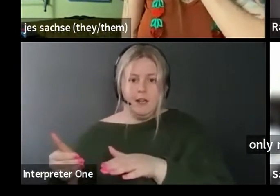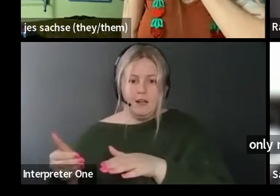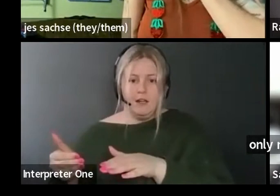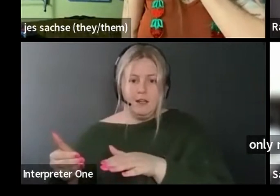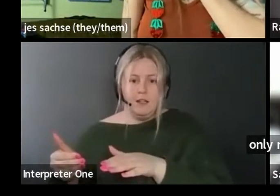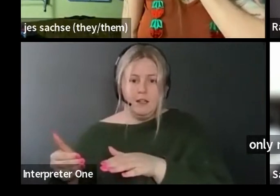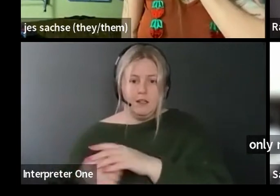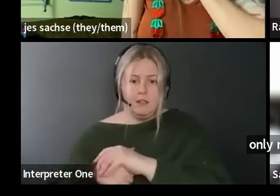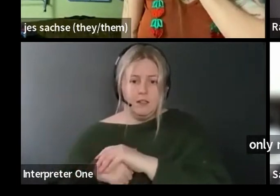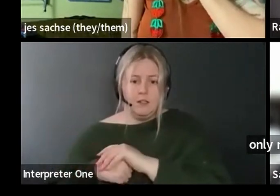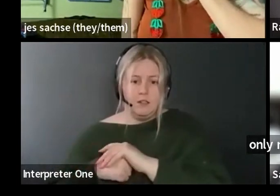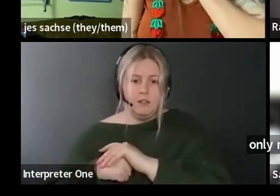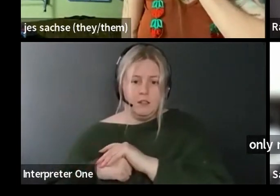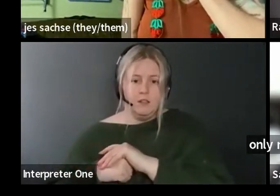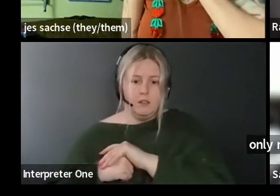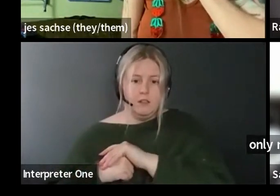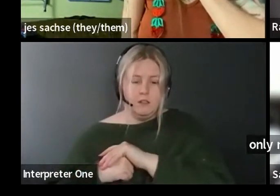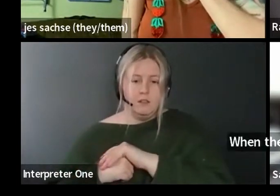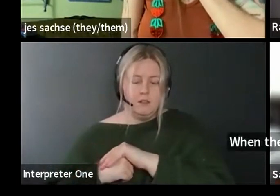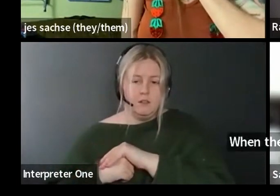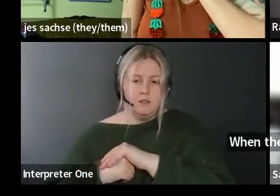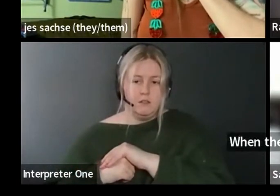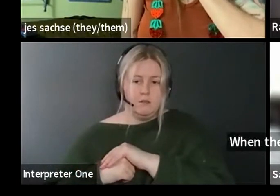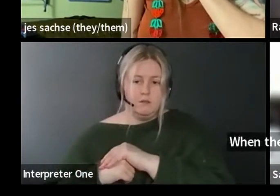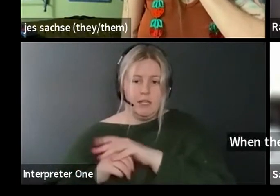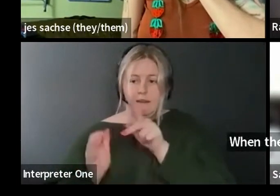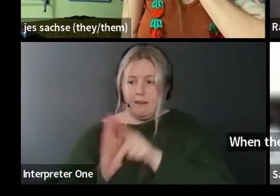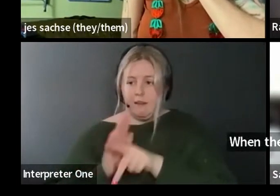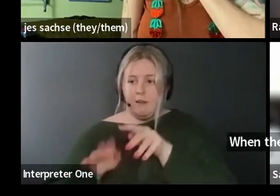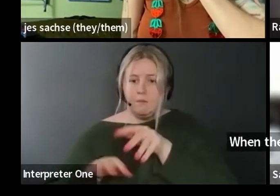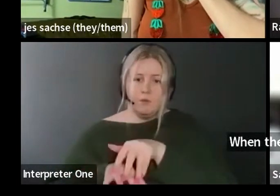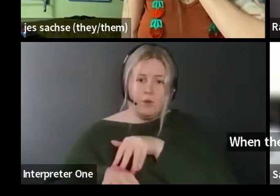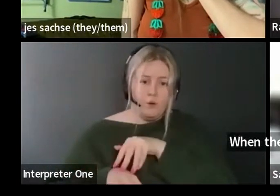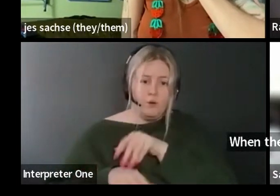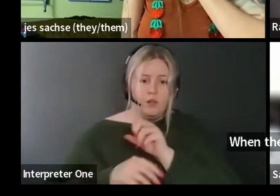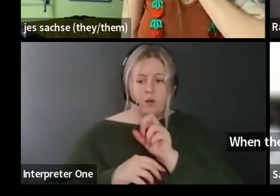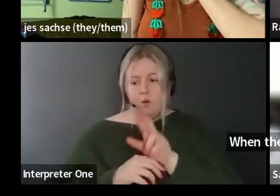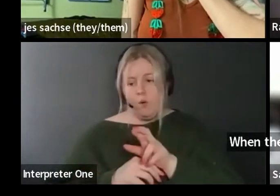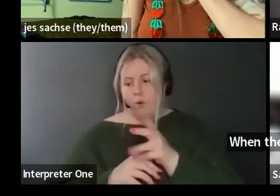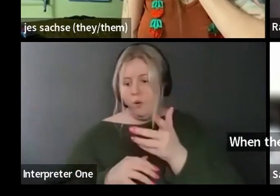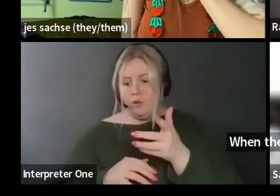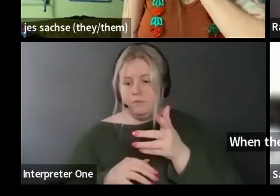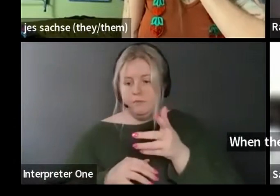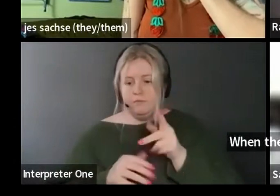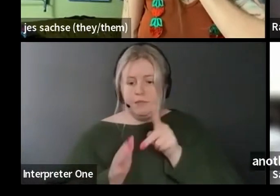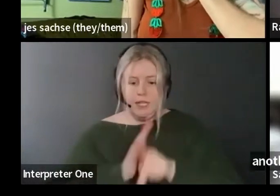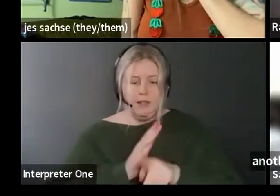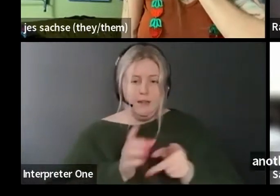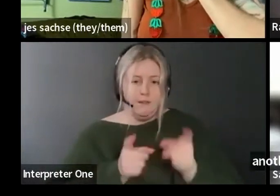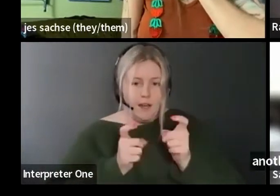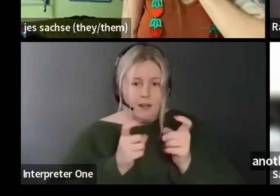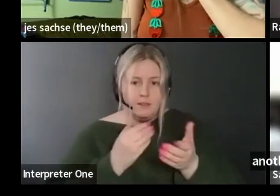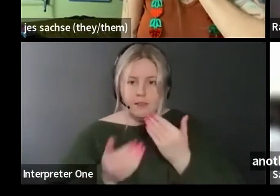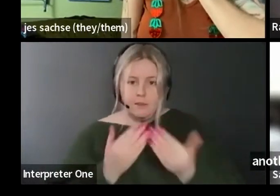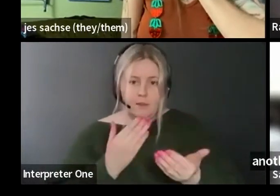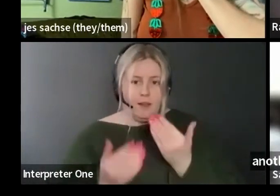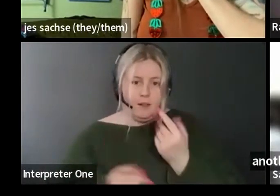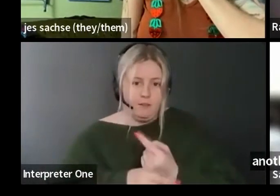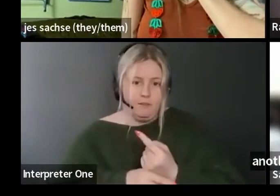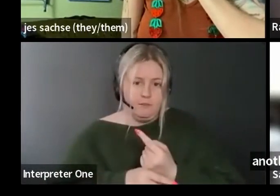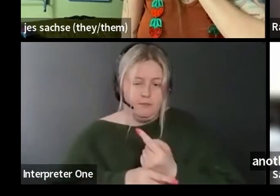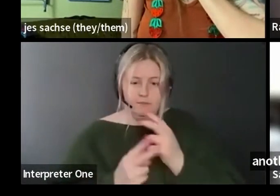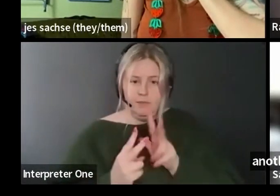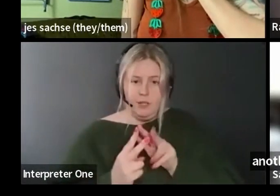them slowly or killing them slowly or killing them fast, you know, regardless, you know what I mean? Like, it's